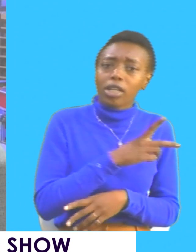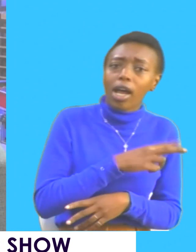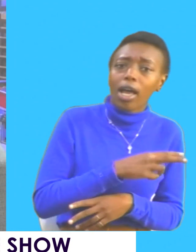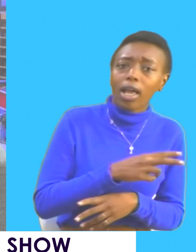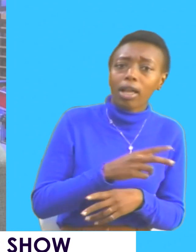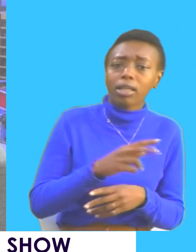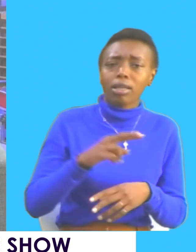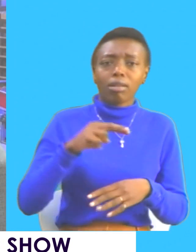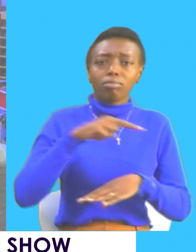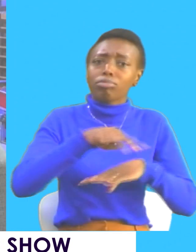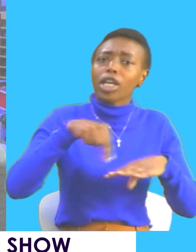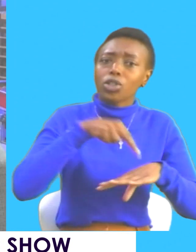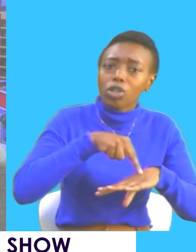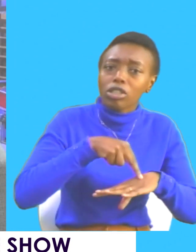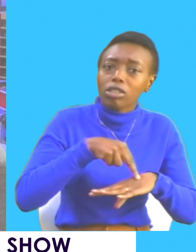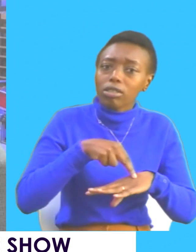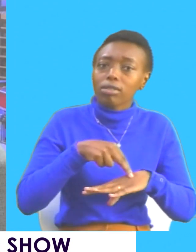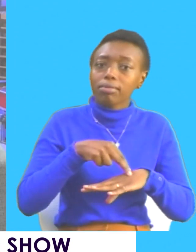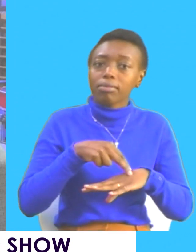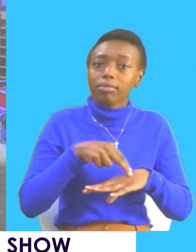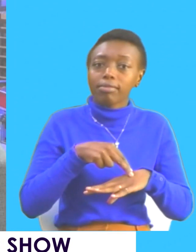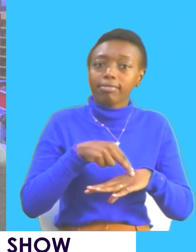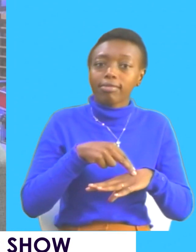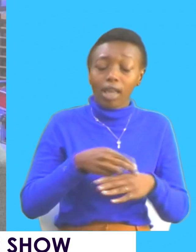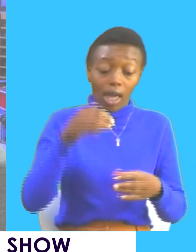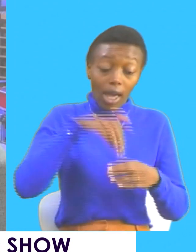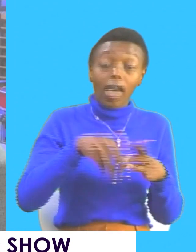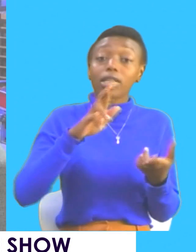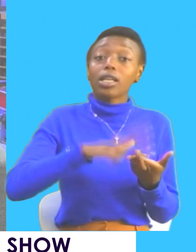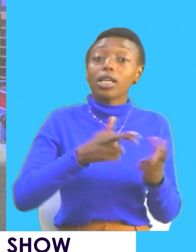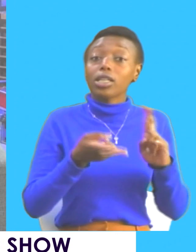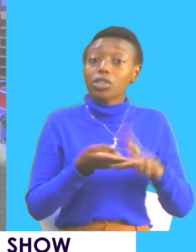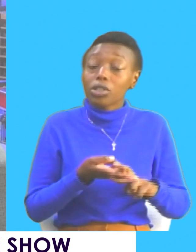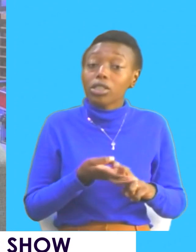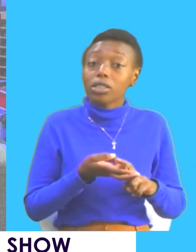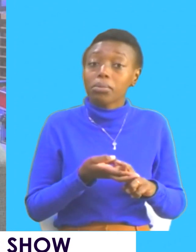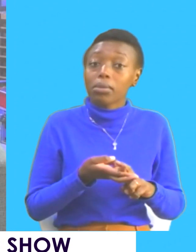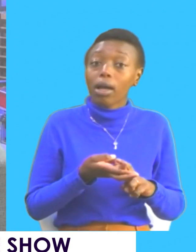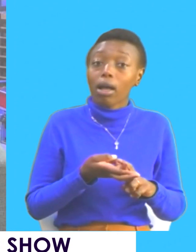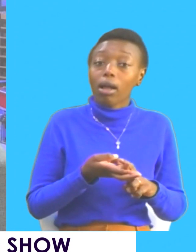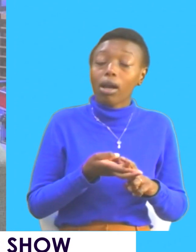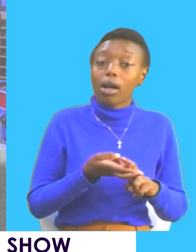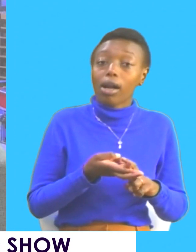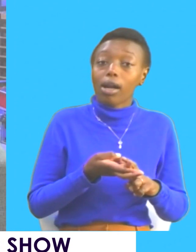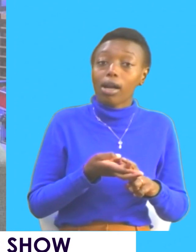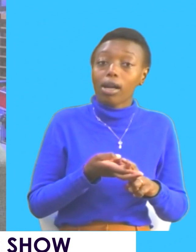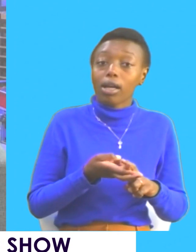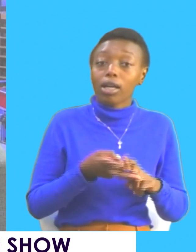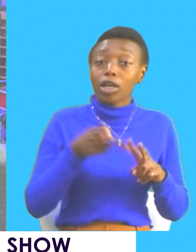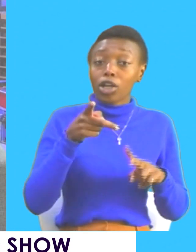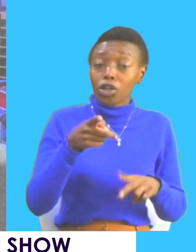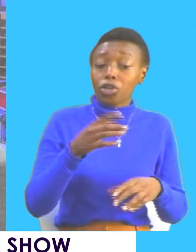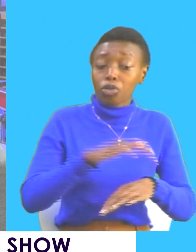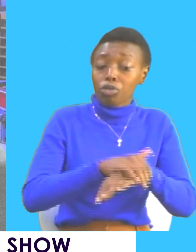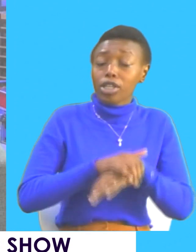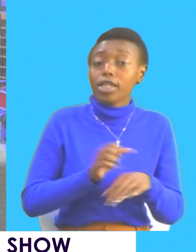people that they are related to. It is in relationships that the rubber meets the road. And guess what?